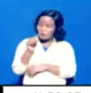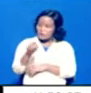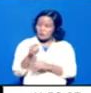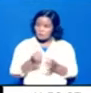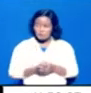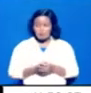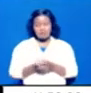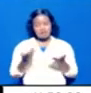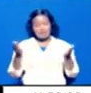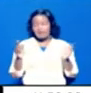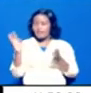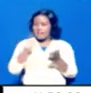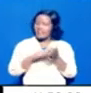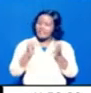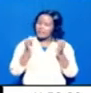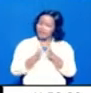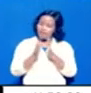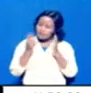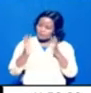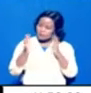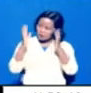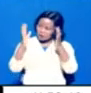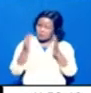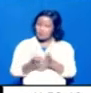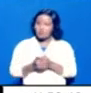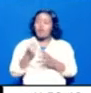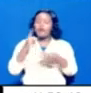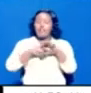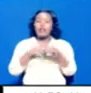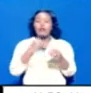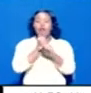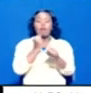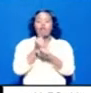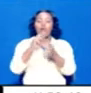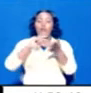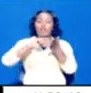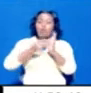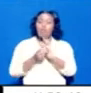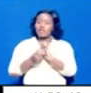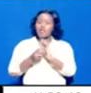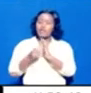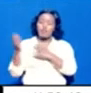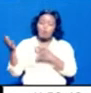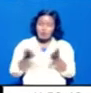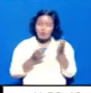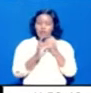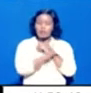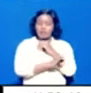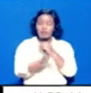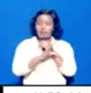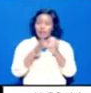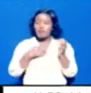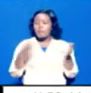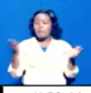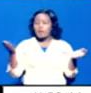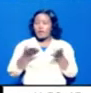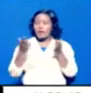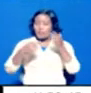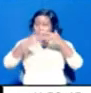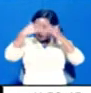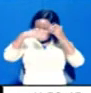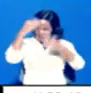May I say congratulations. When performance contract came into this country, I was in the university. And it took us a